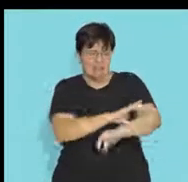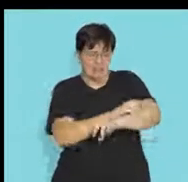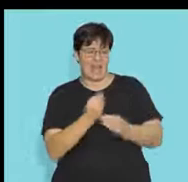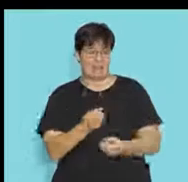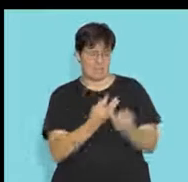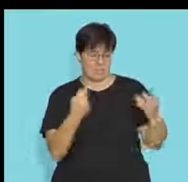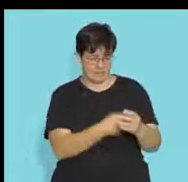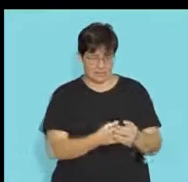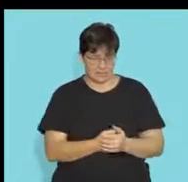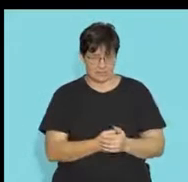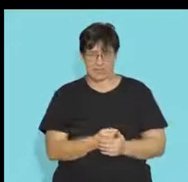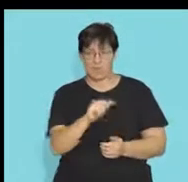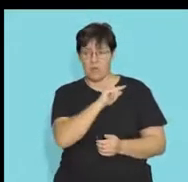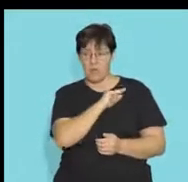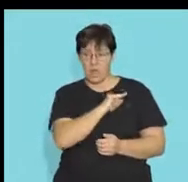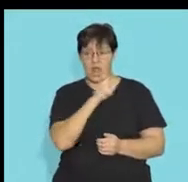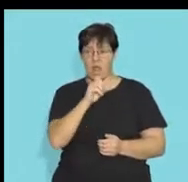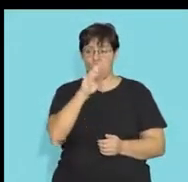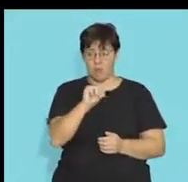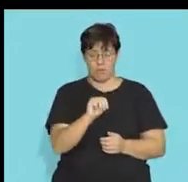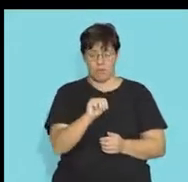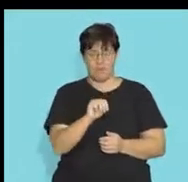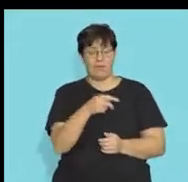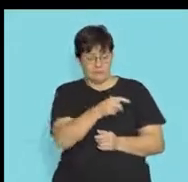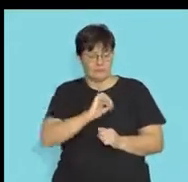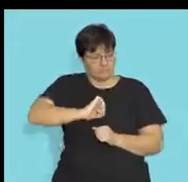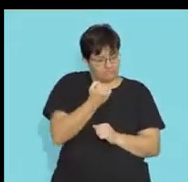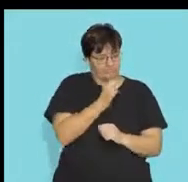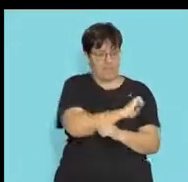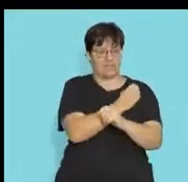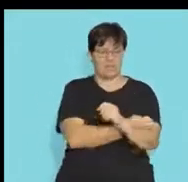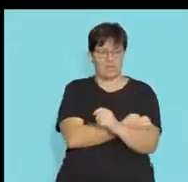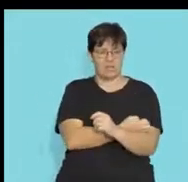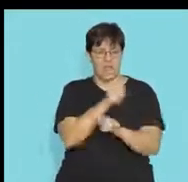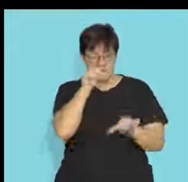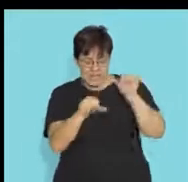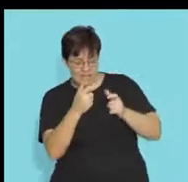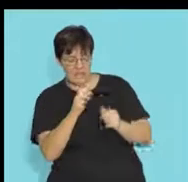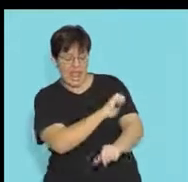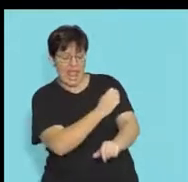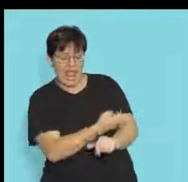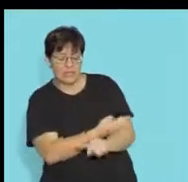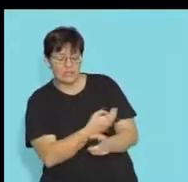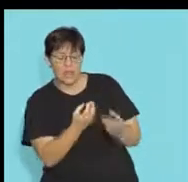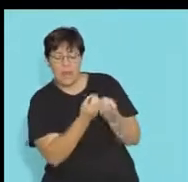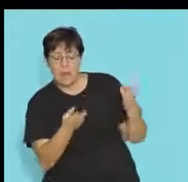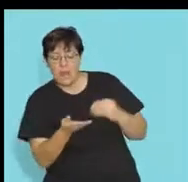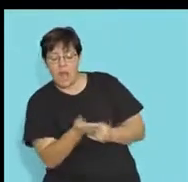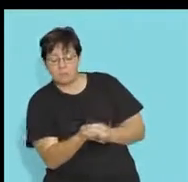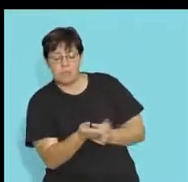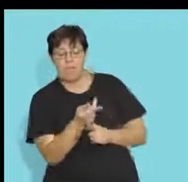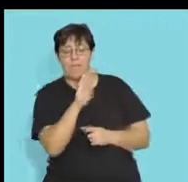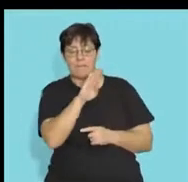tissue. Because carbon compounds store energy, scientists can measure the amount of energy added to the organisms